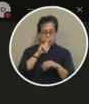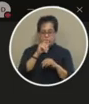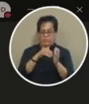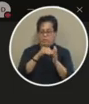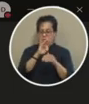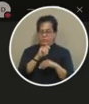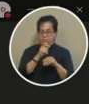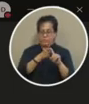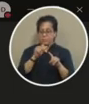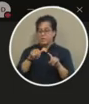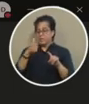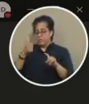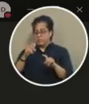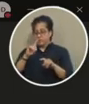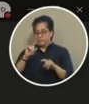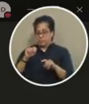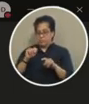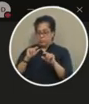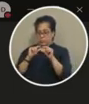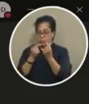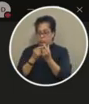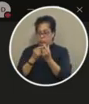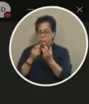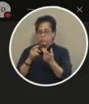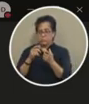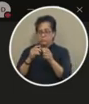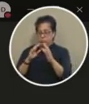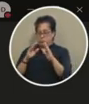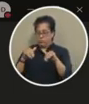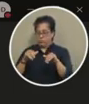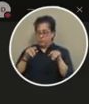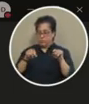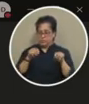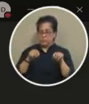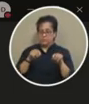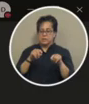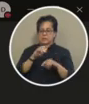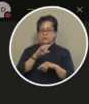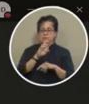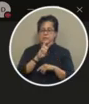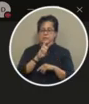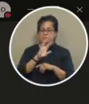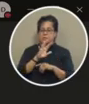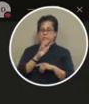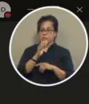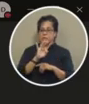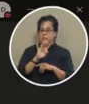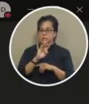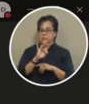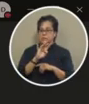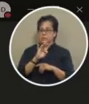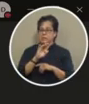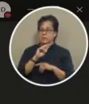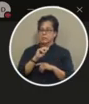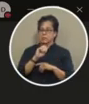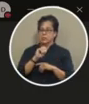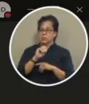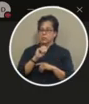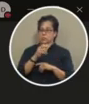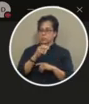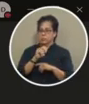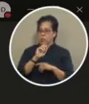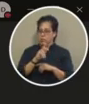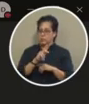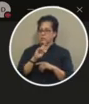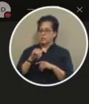of another existing disabled group dwelling in a residential zone. This is for 6519 Mohawk. This is a direct request